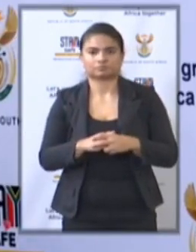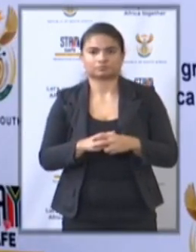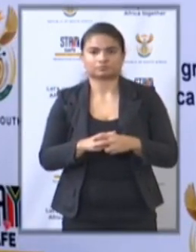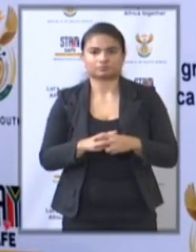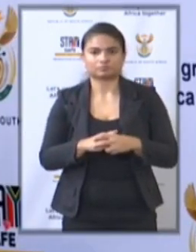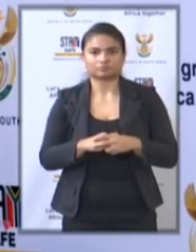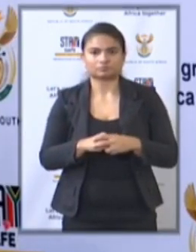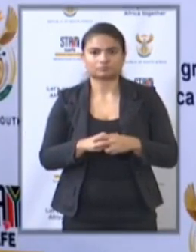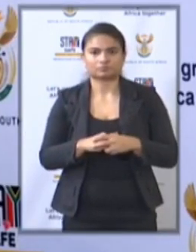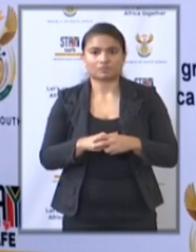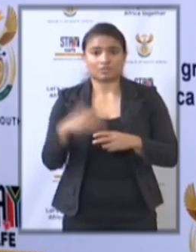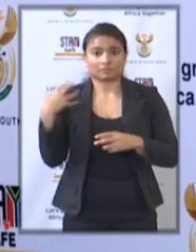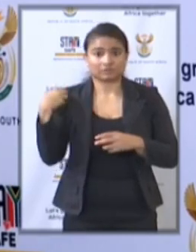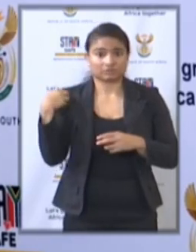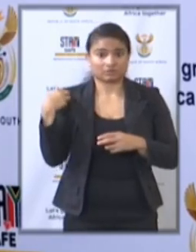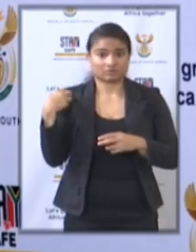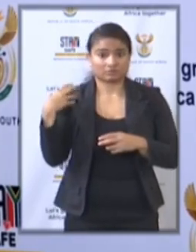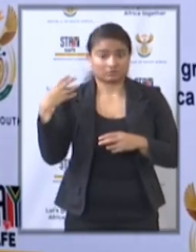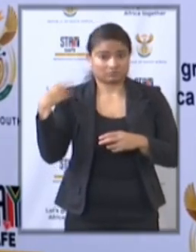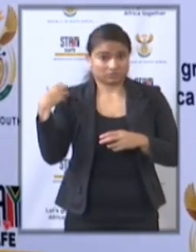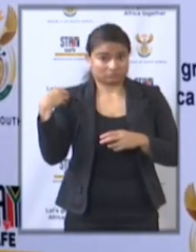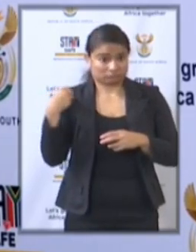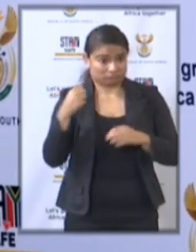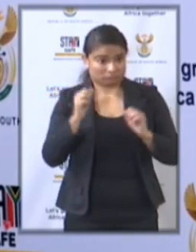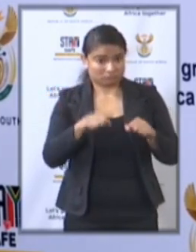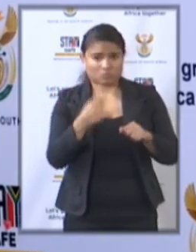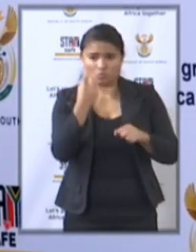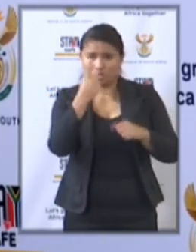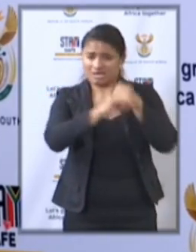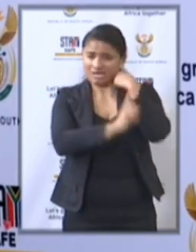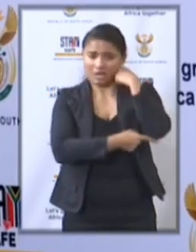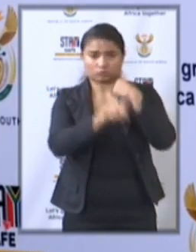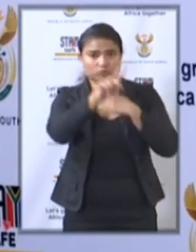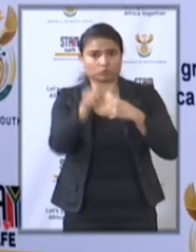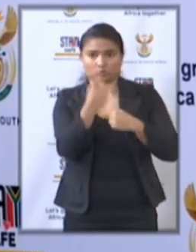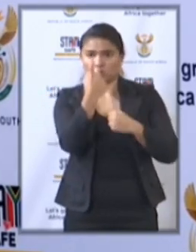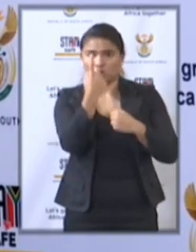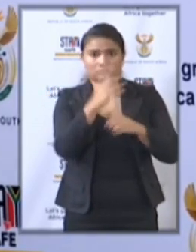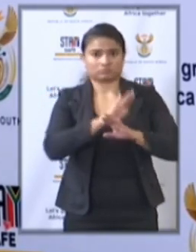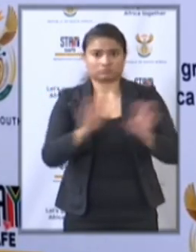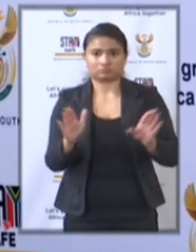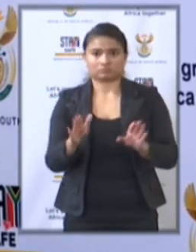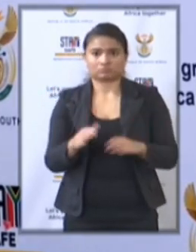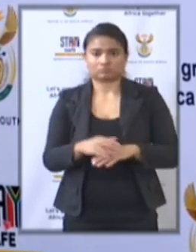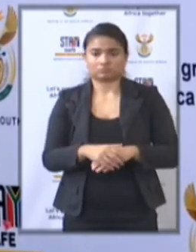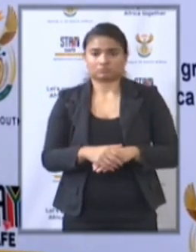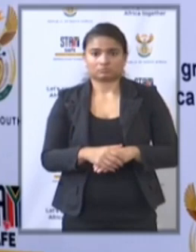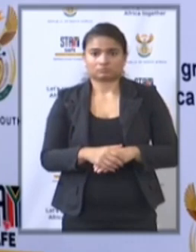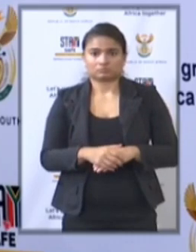Minister? This is the last question we are taking, ladies and gentlemen.